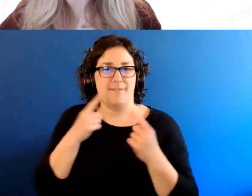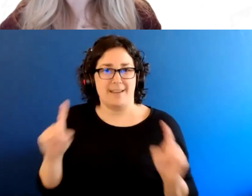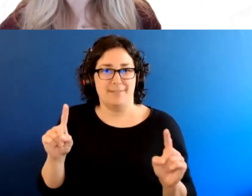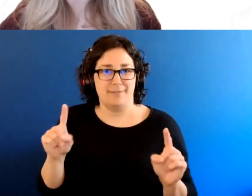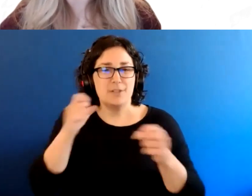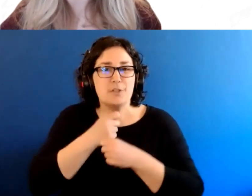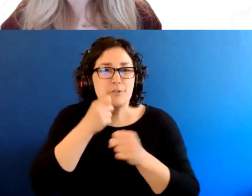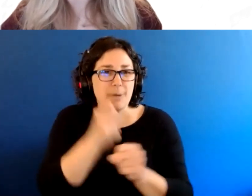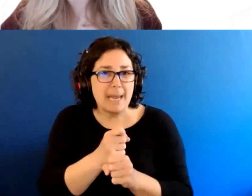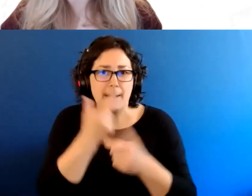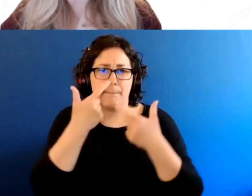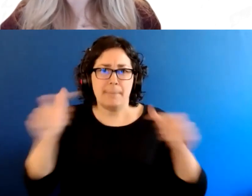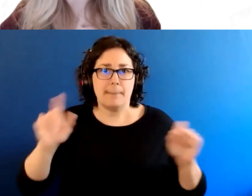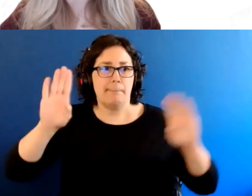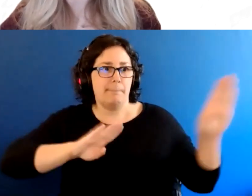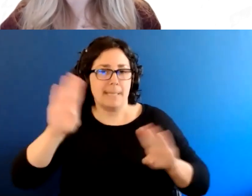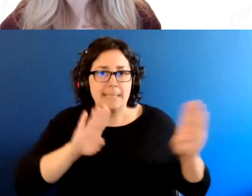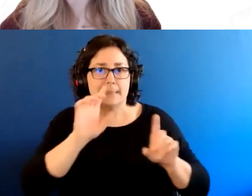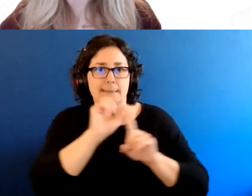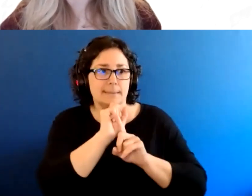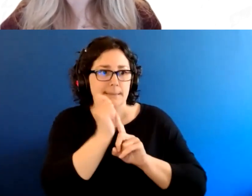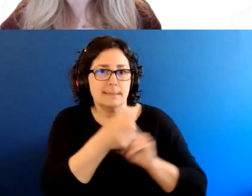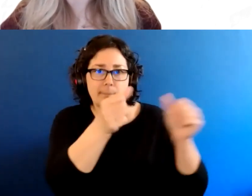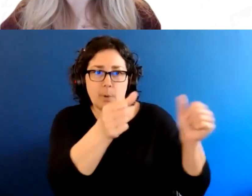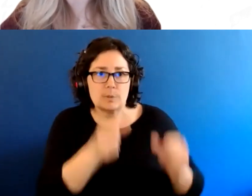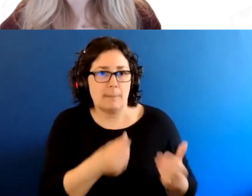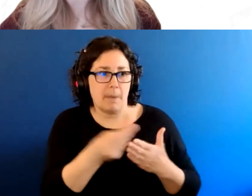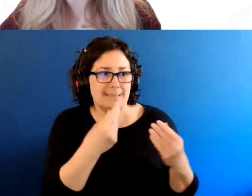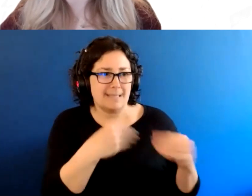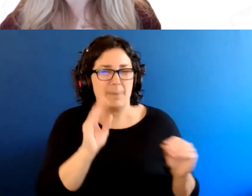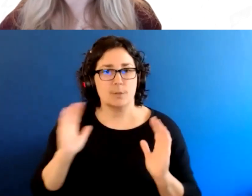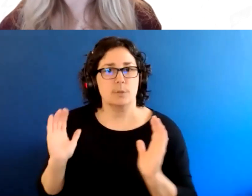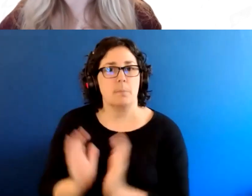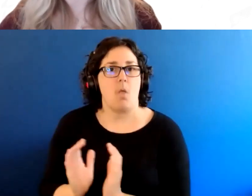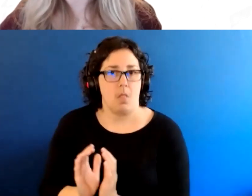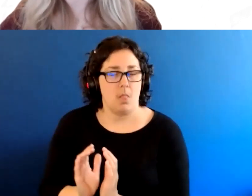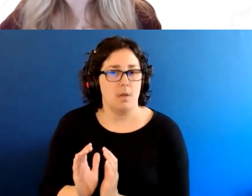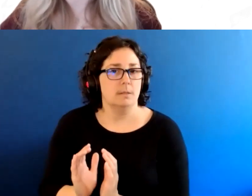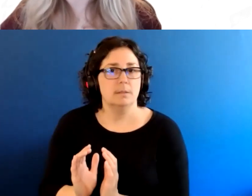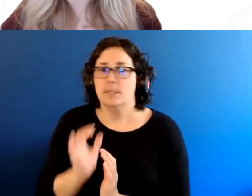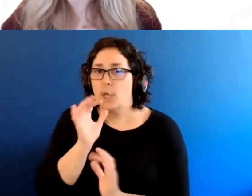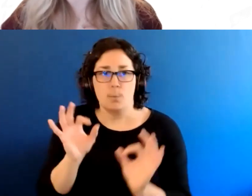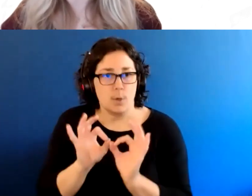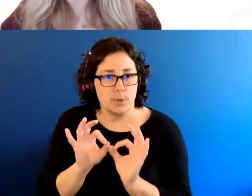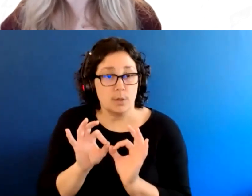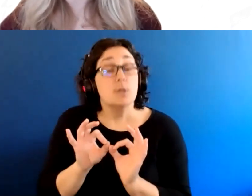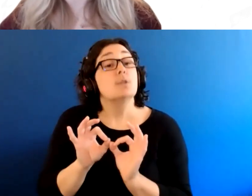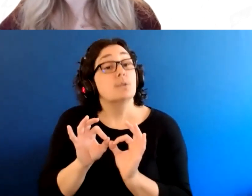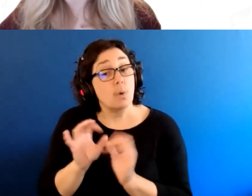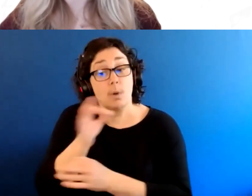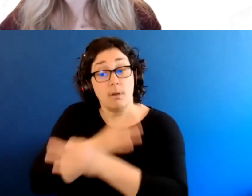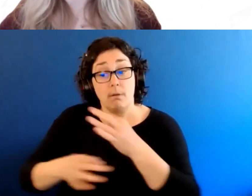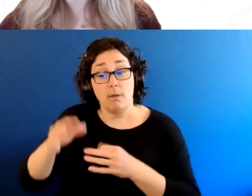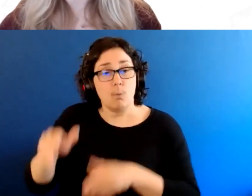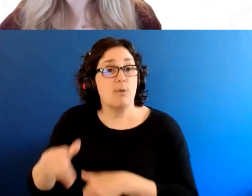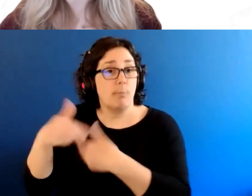create that big bidding scenario on buy and sell because they're so small. And so what we recommend to